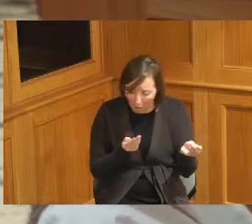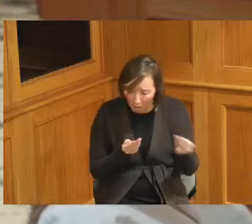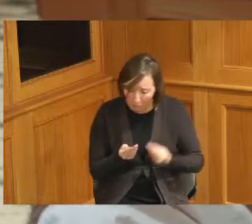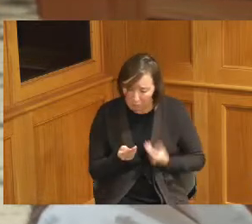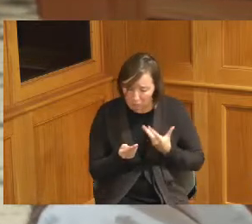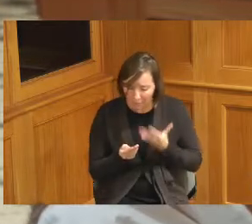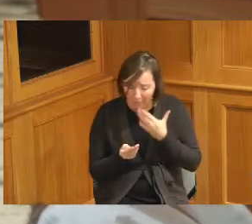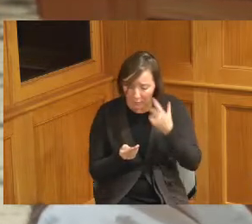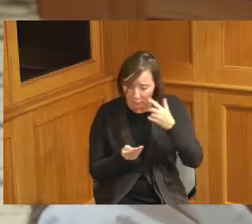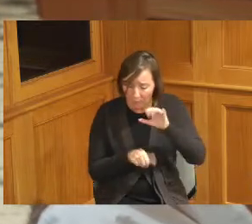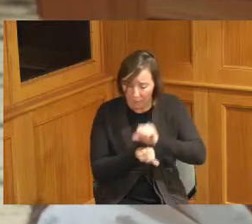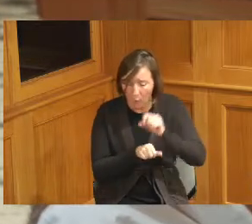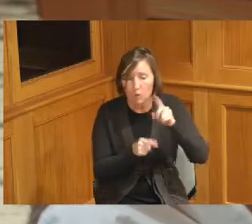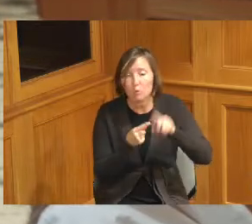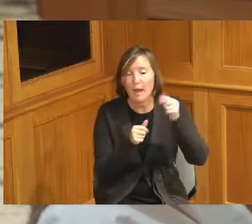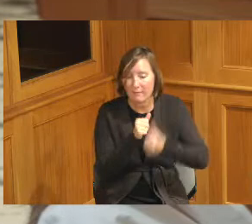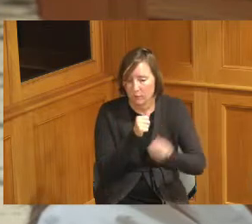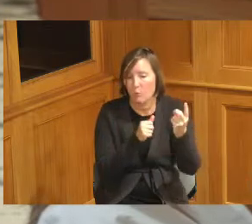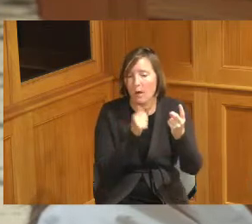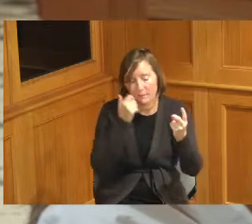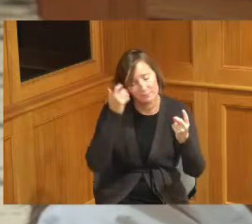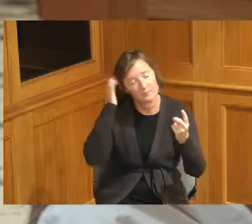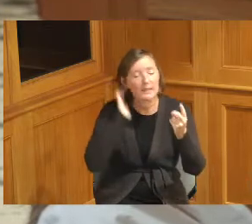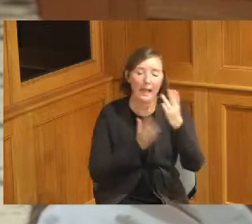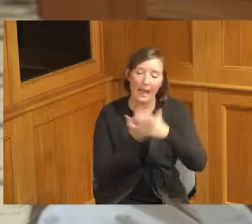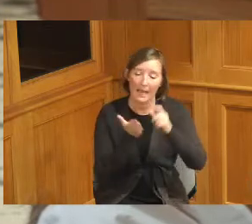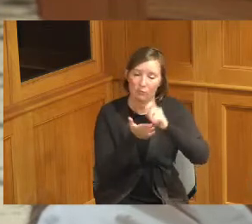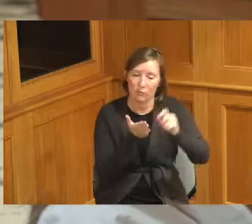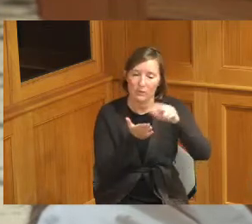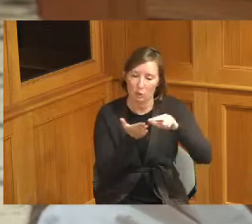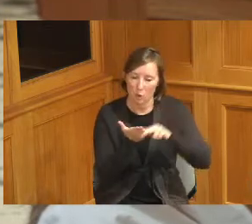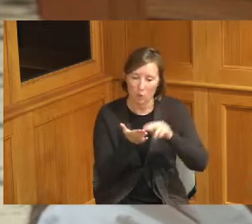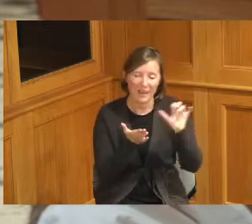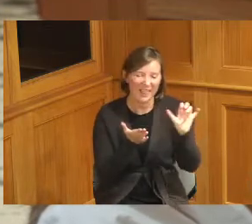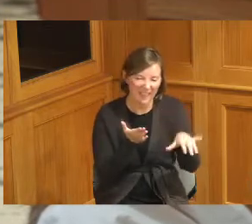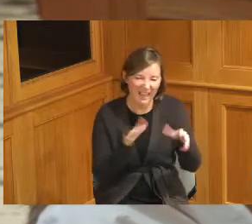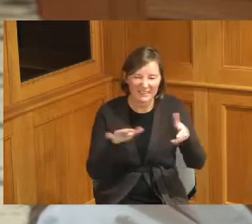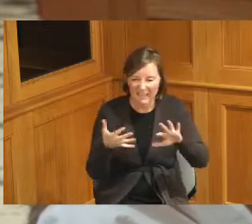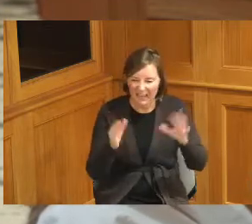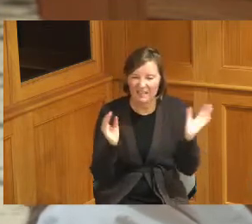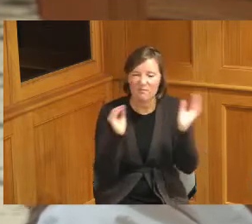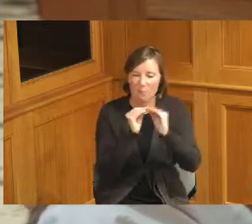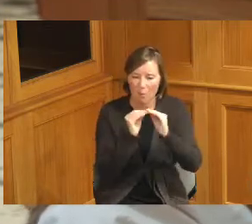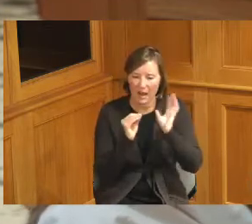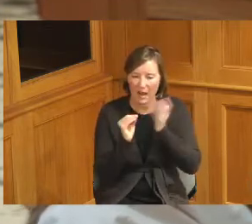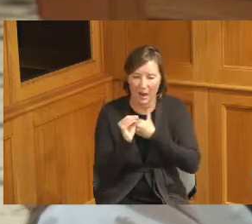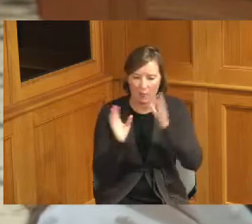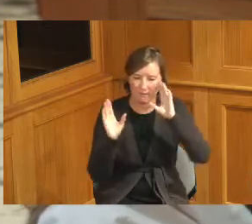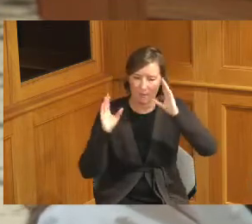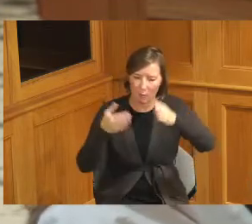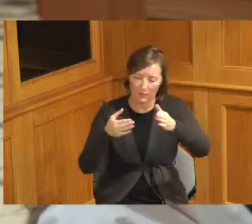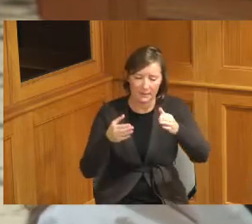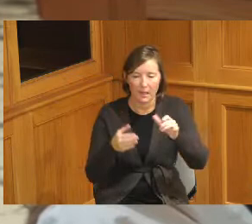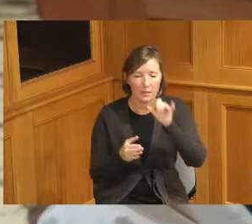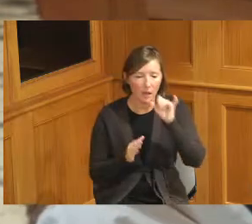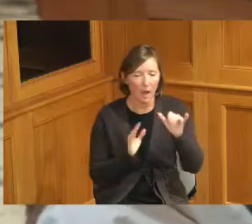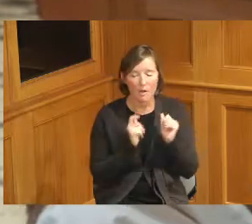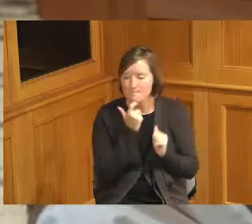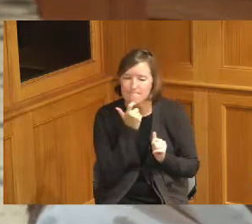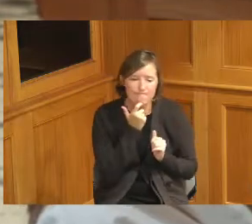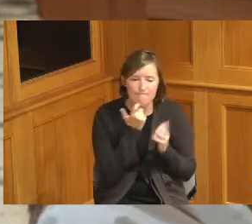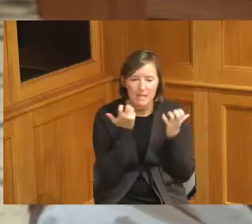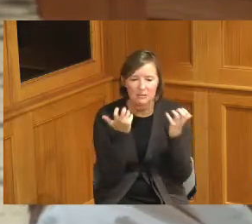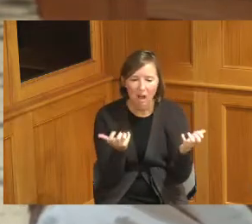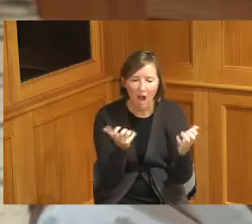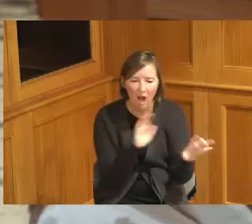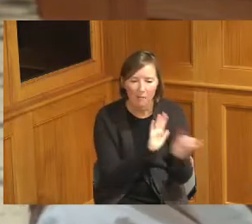It went over just unbelievably. So that's kind of the focus, as opposed to identifying a person or a